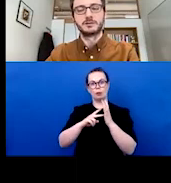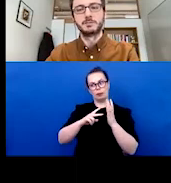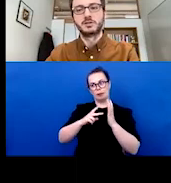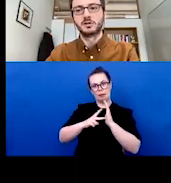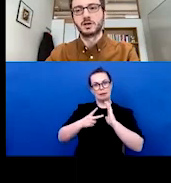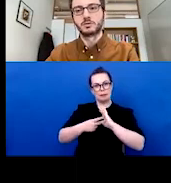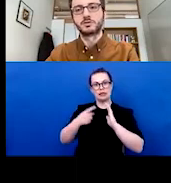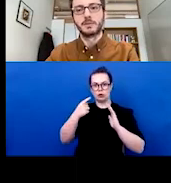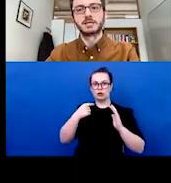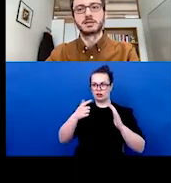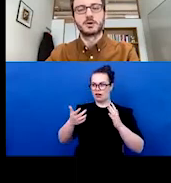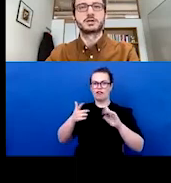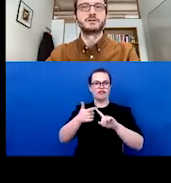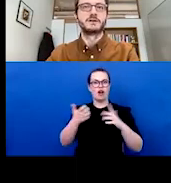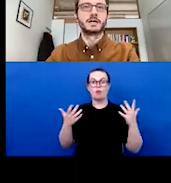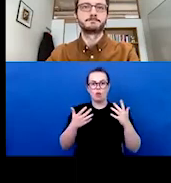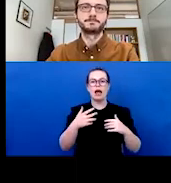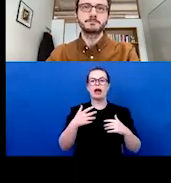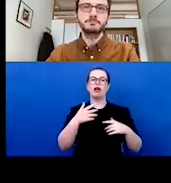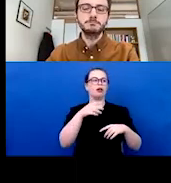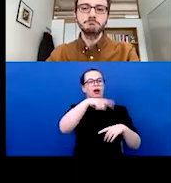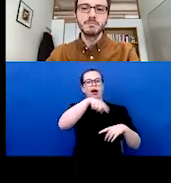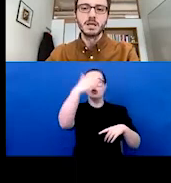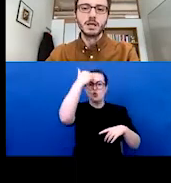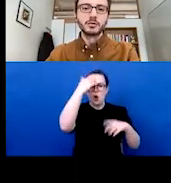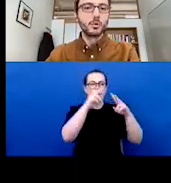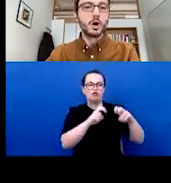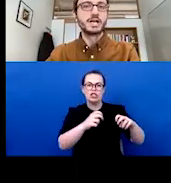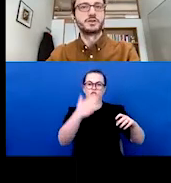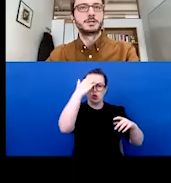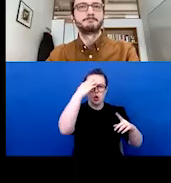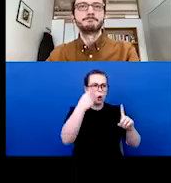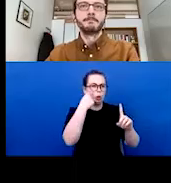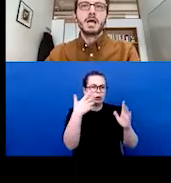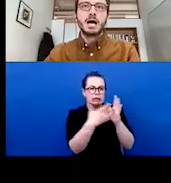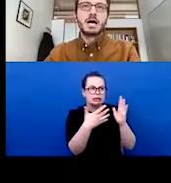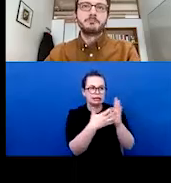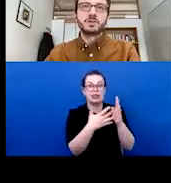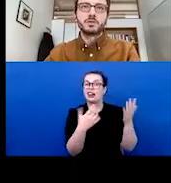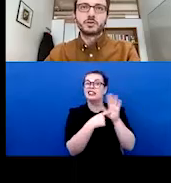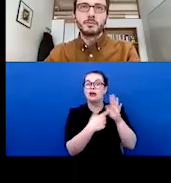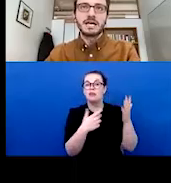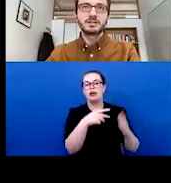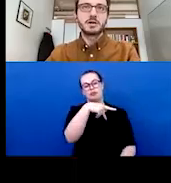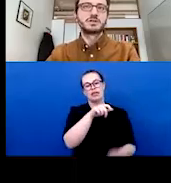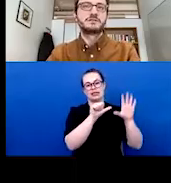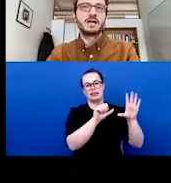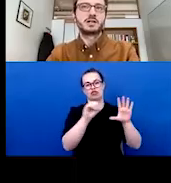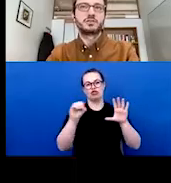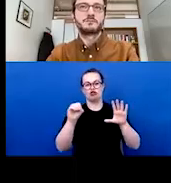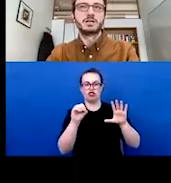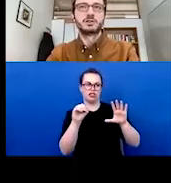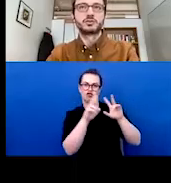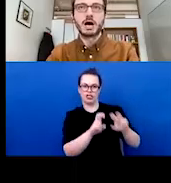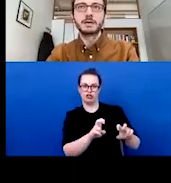this case, the P600 semantic attraction effect. So what is it? So semantic attraction